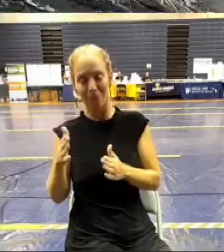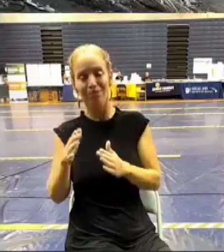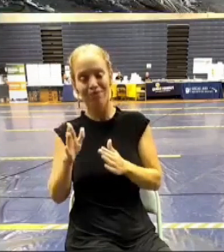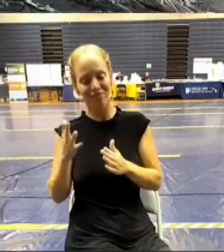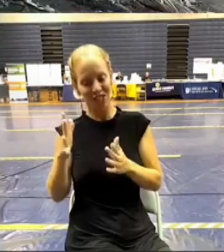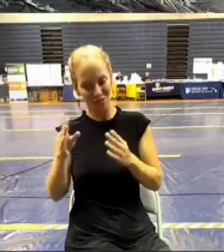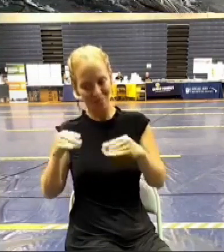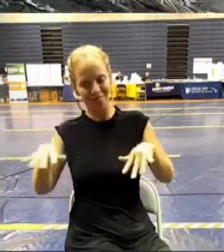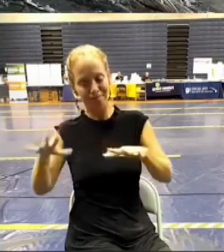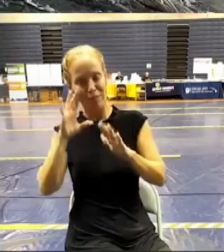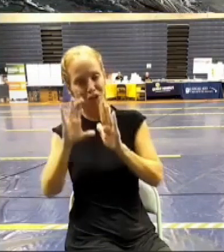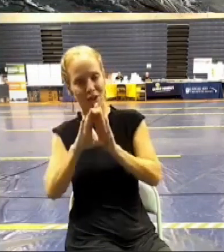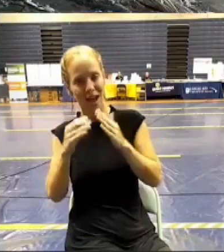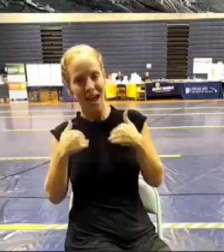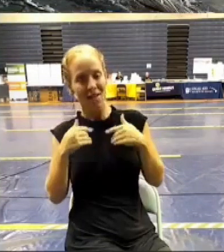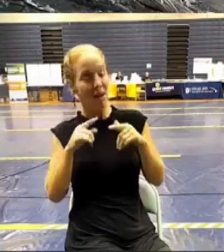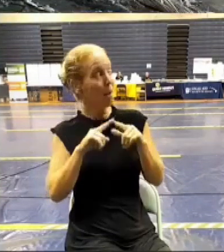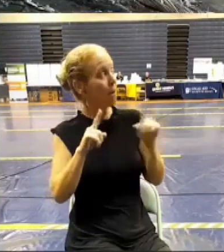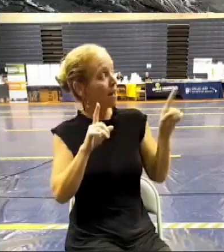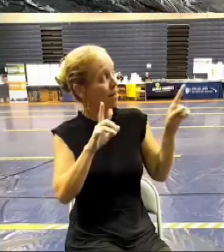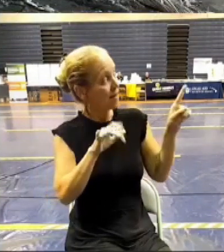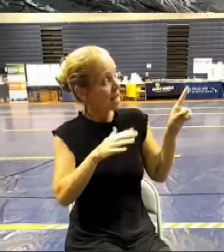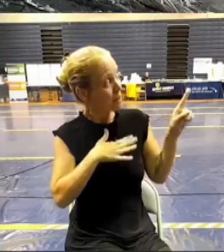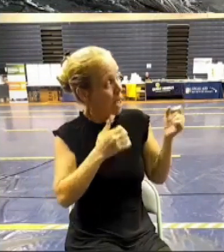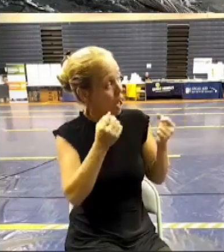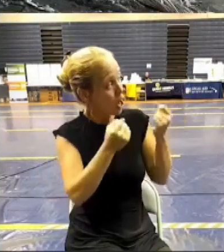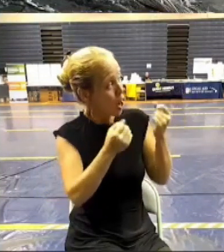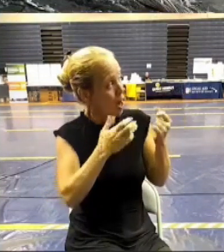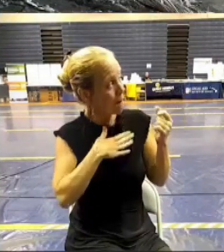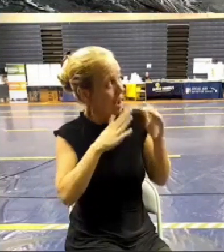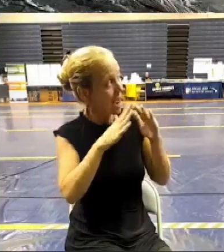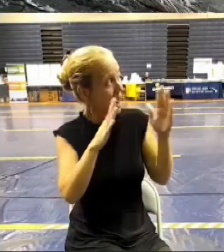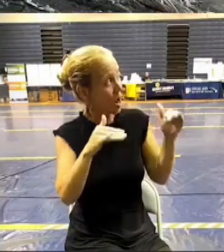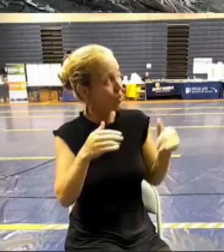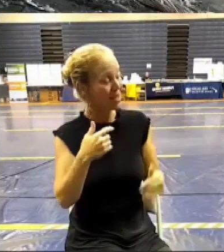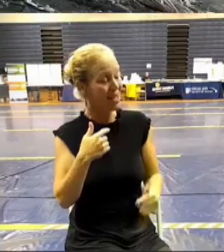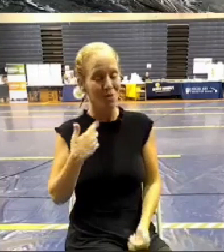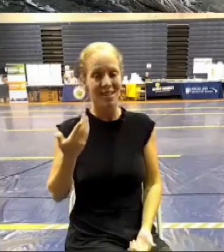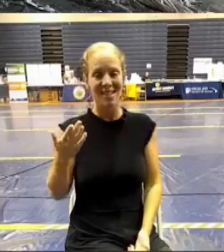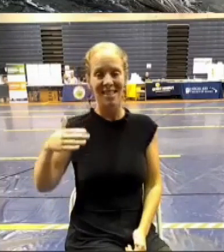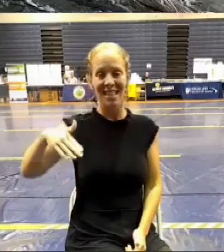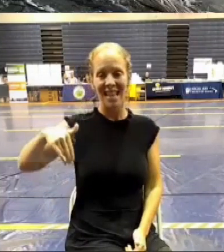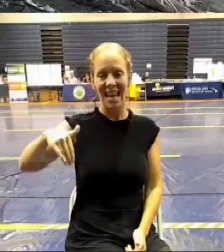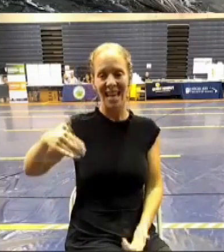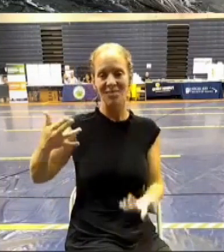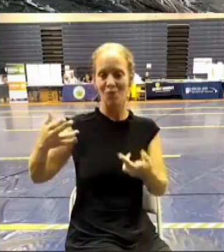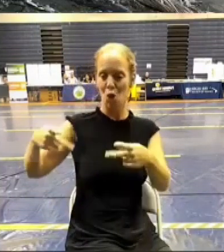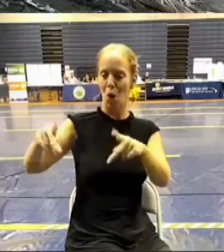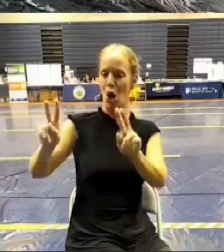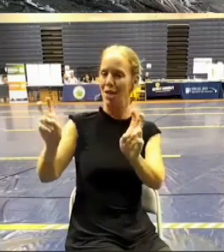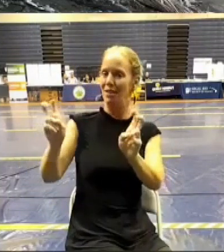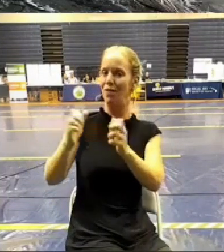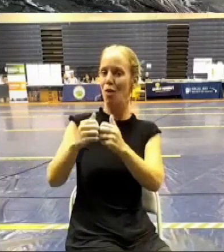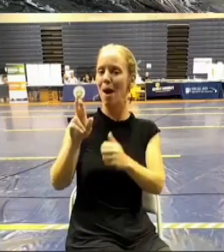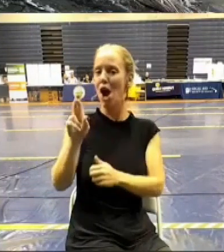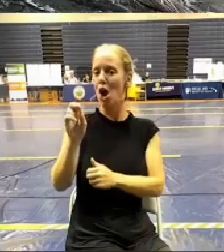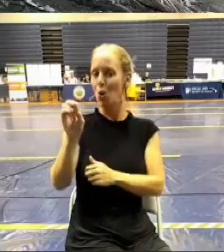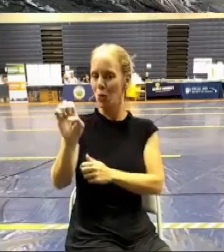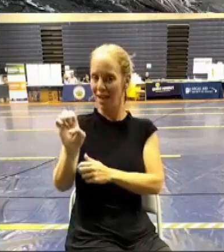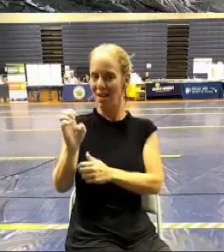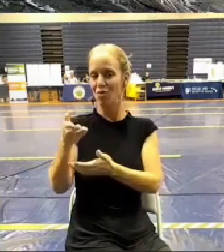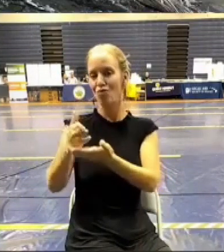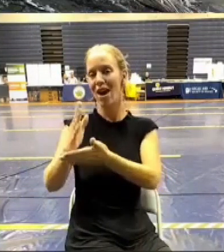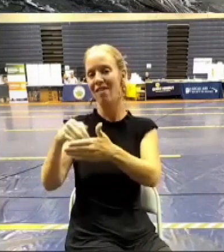Well, here's my car in our house. I was late to the party with my ROE I was so worried about telling my neighbors to get